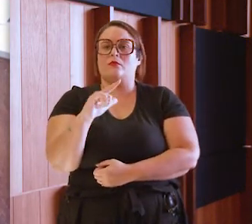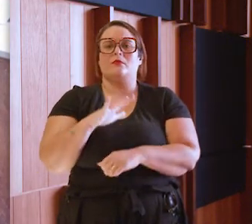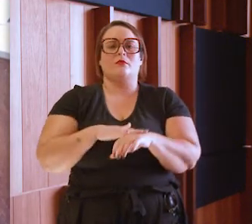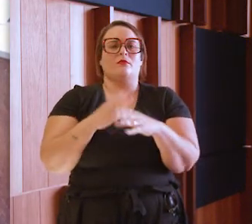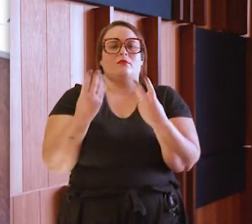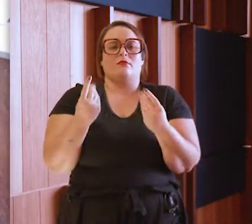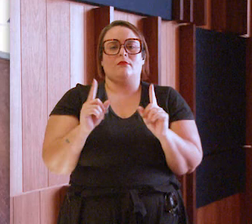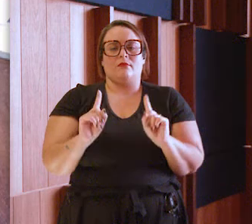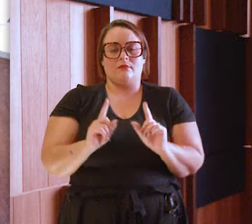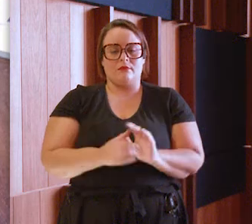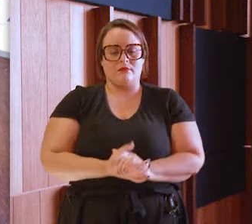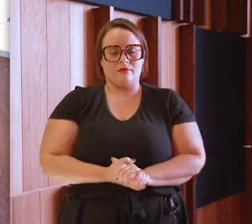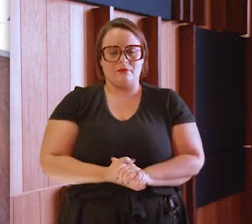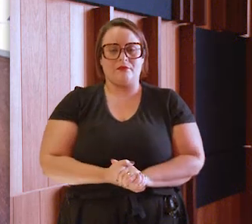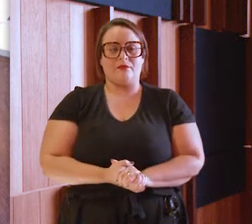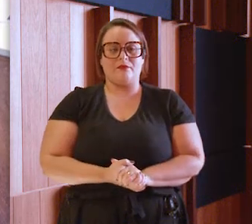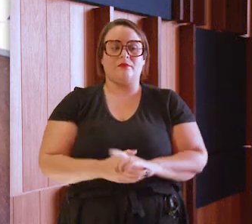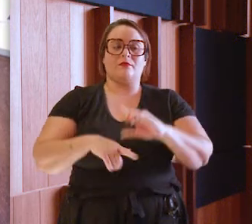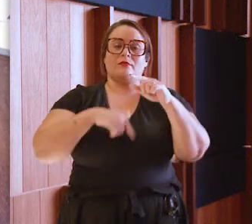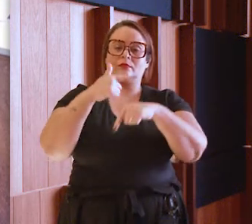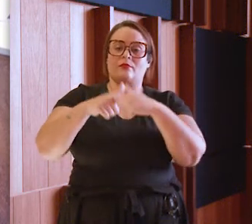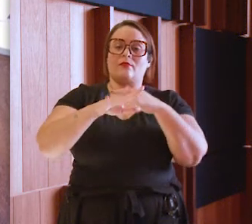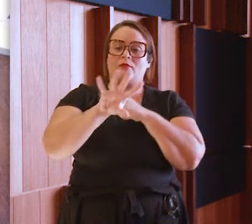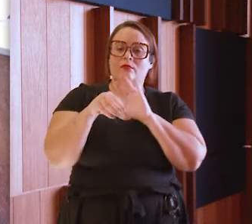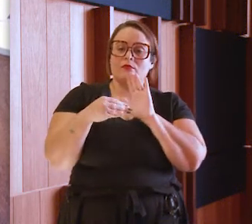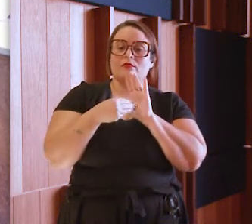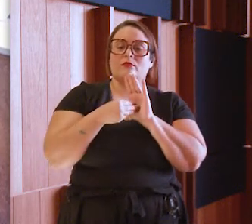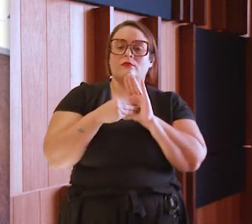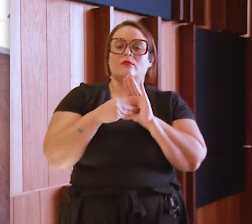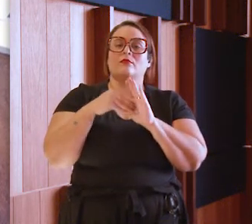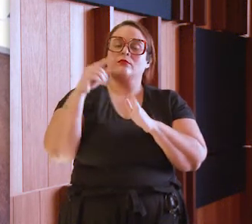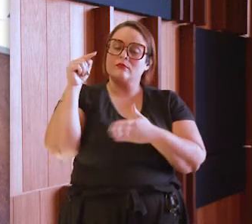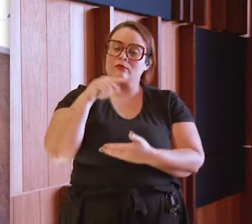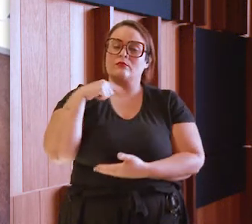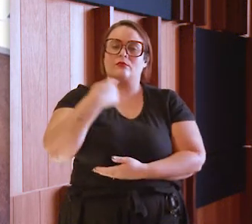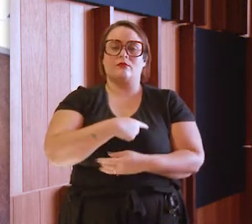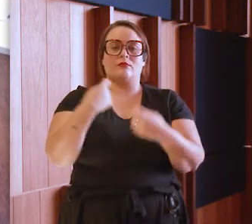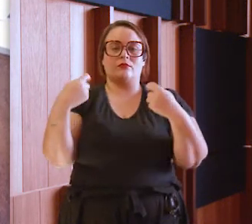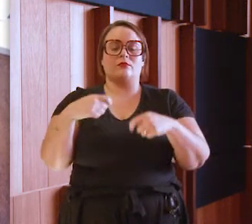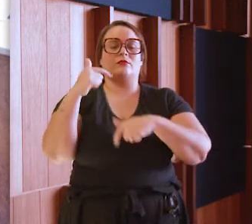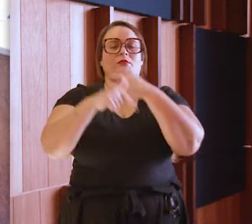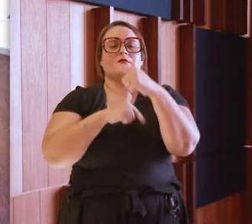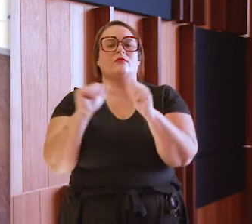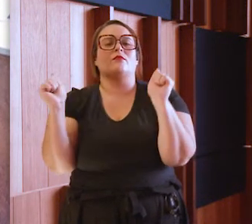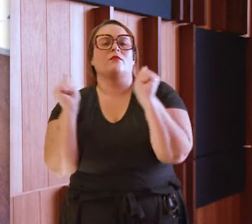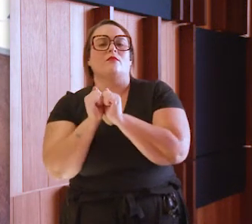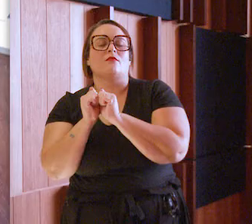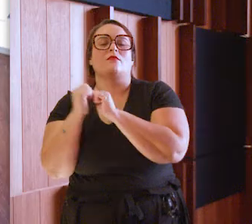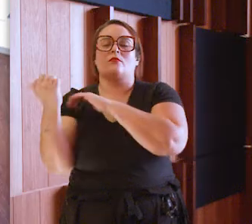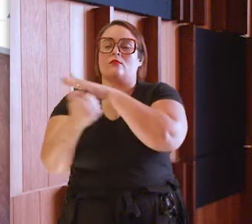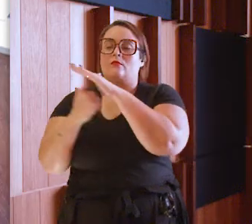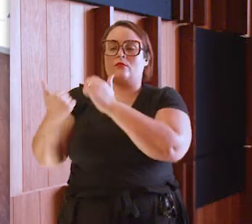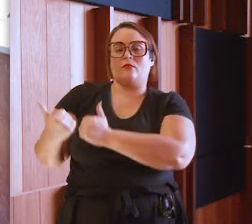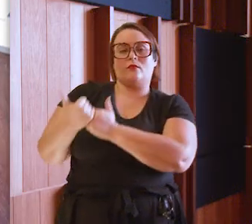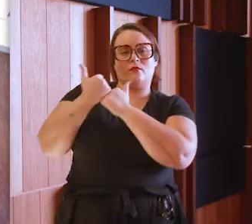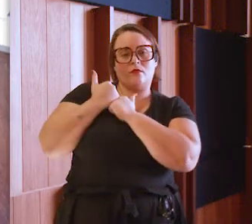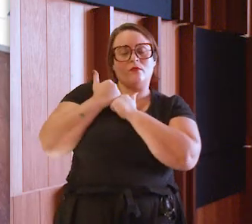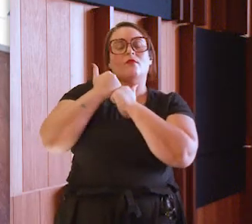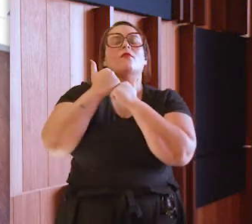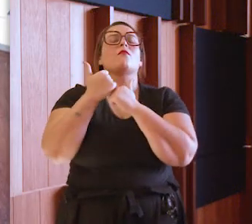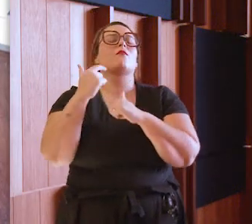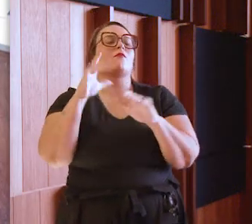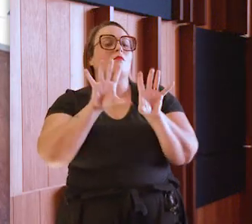implementation, that we need to work with our stakeholders, with our board, with our management teams, understand the business strategy, what's going on with the digital